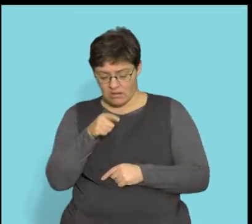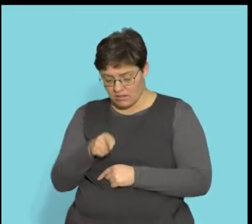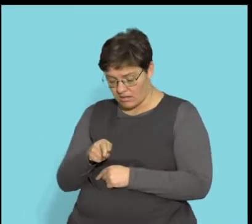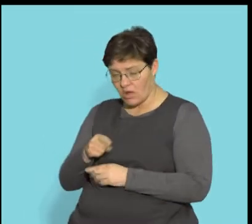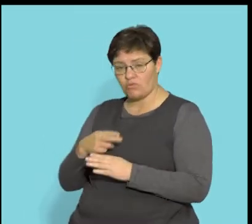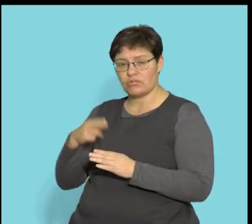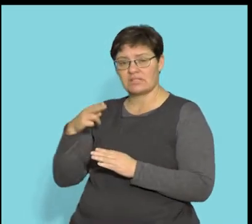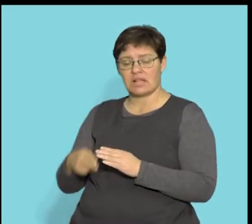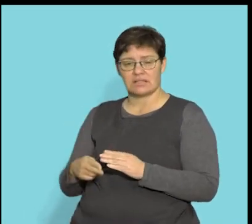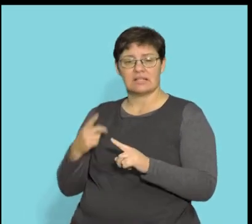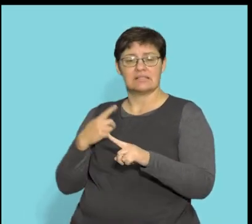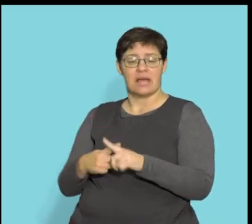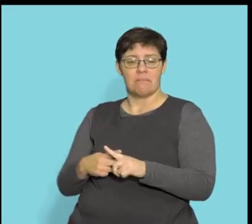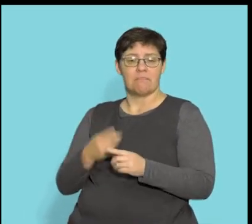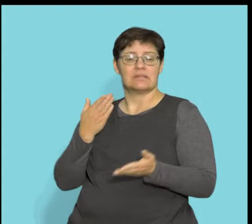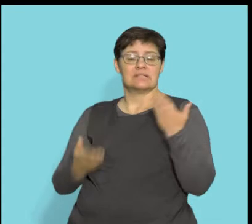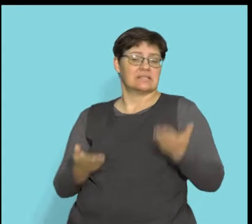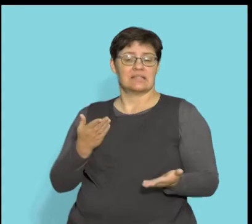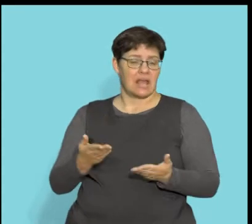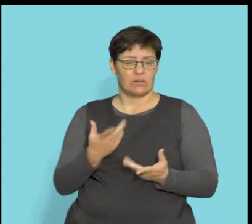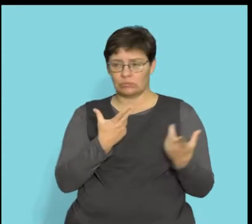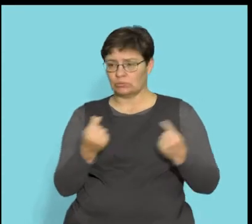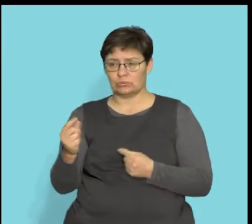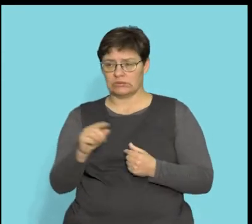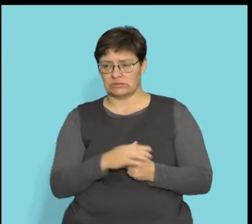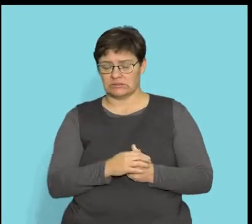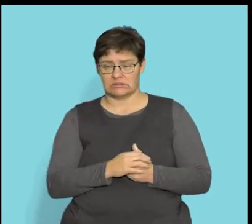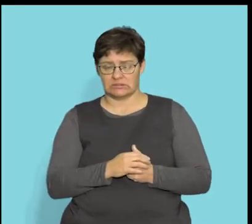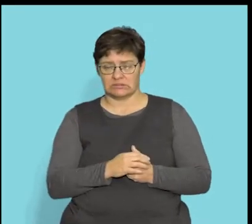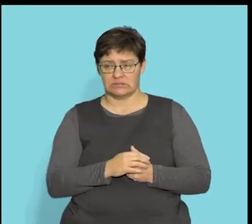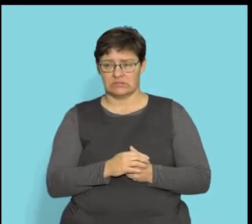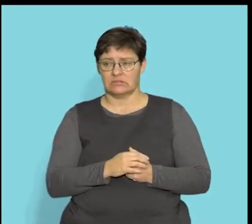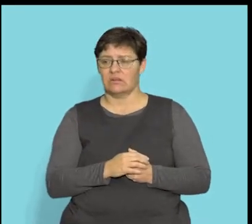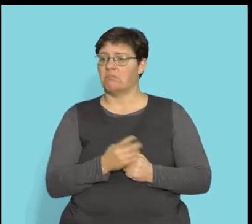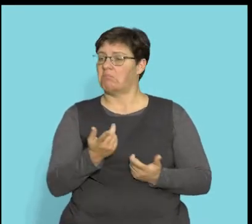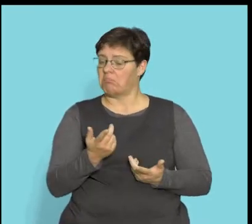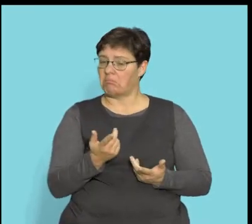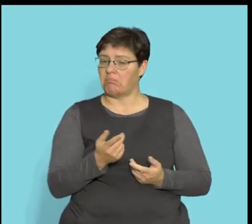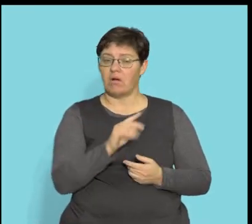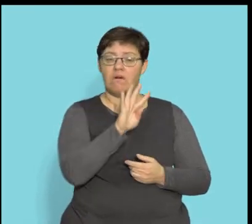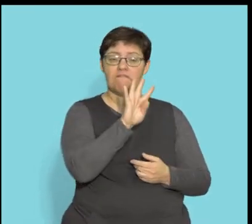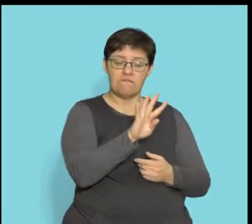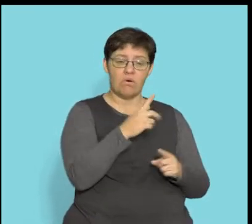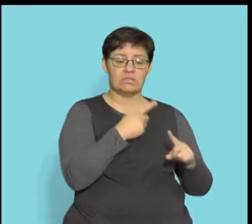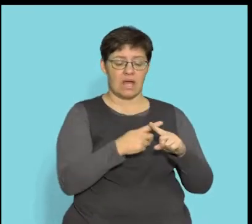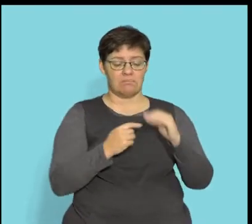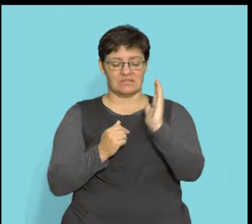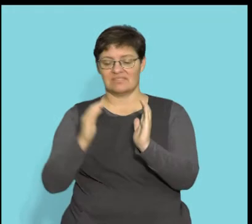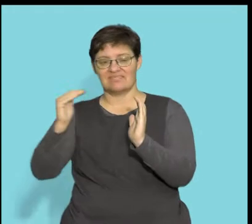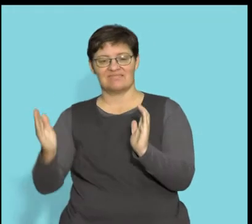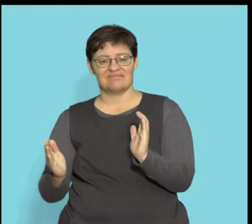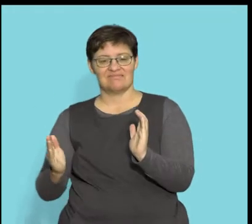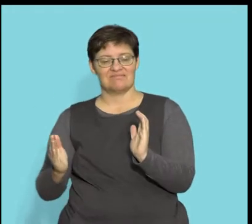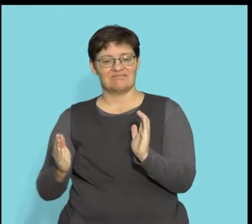what the result of multiplying by the scale factor did, we can actually see that it's now 4